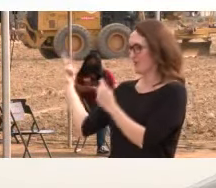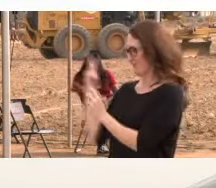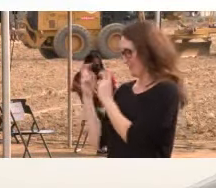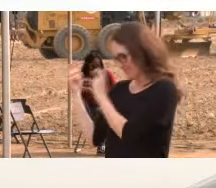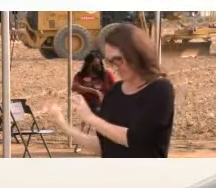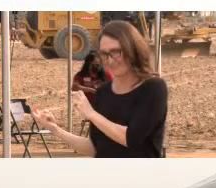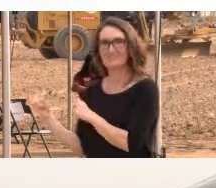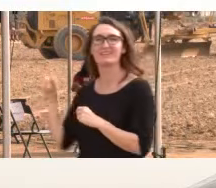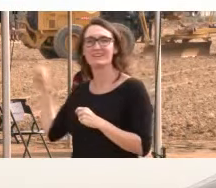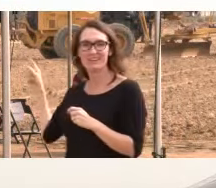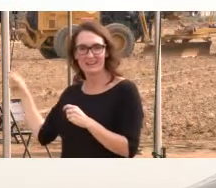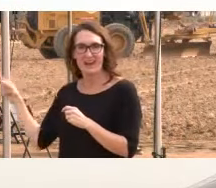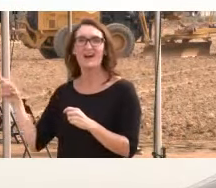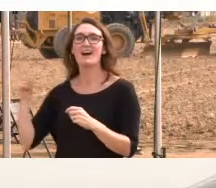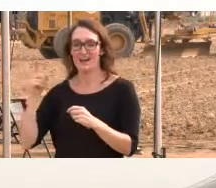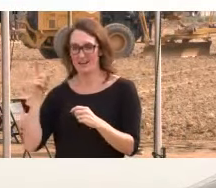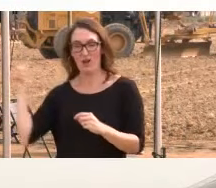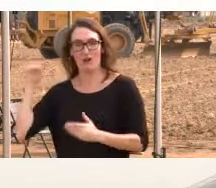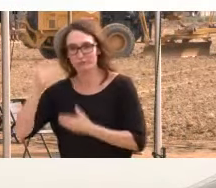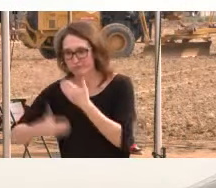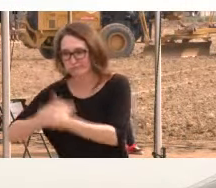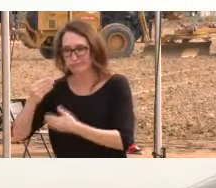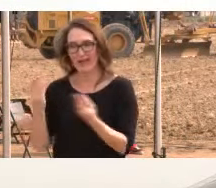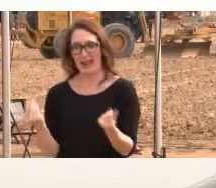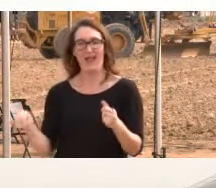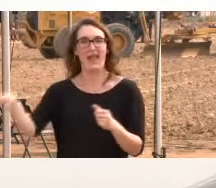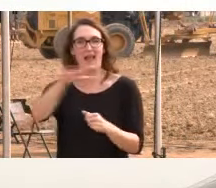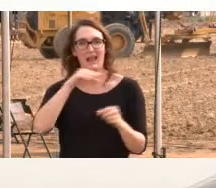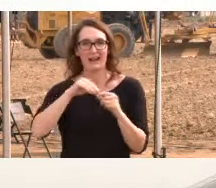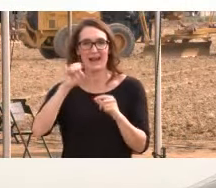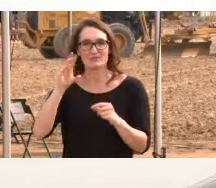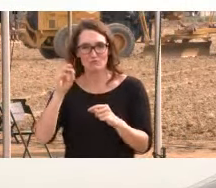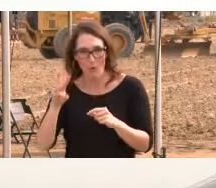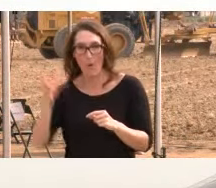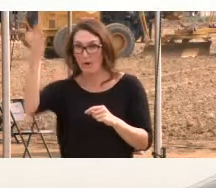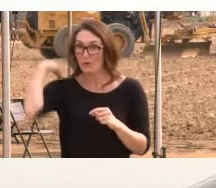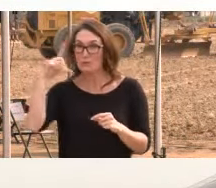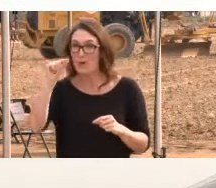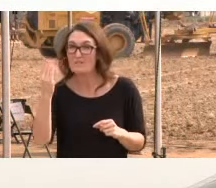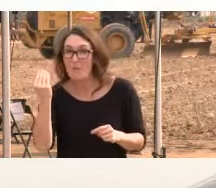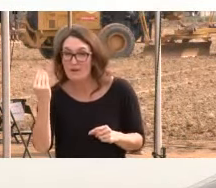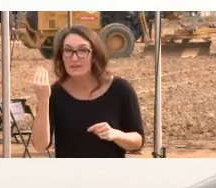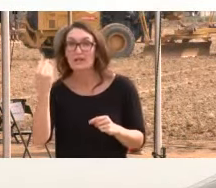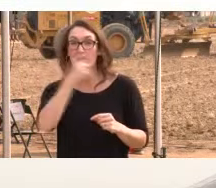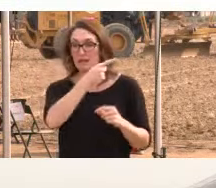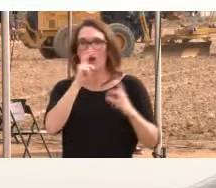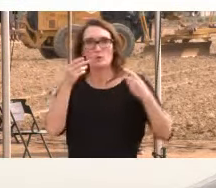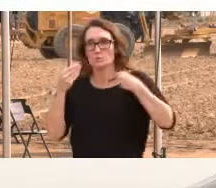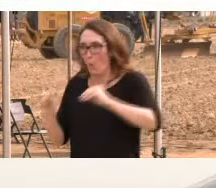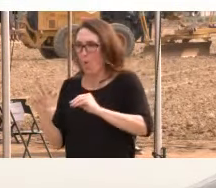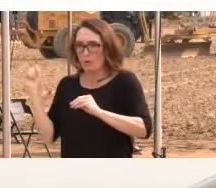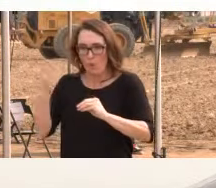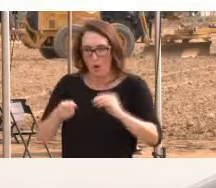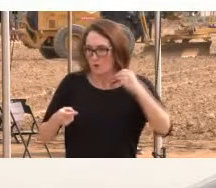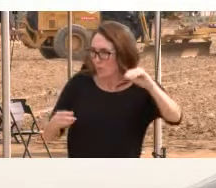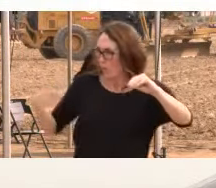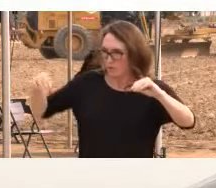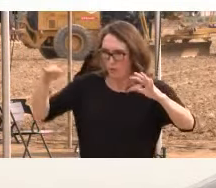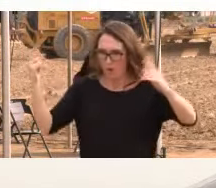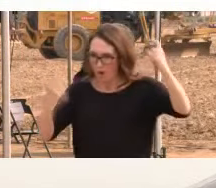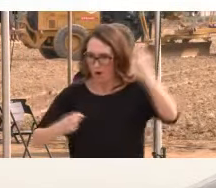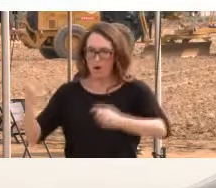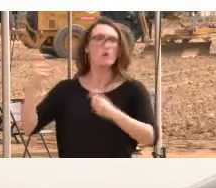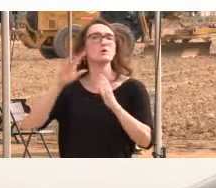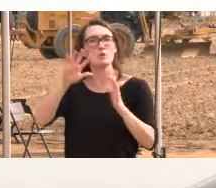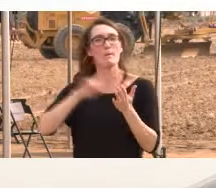Hall. That's right. So as we write this history, let's